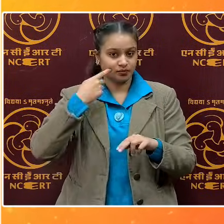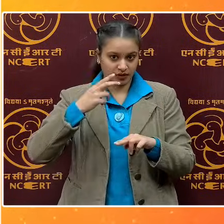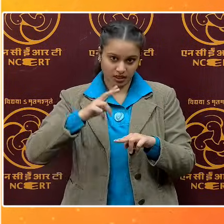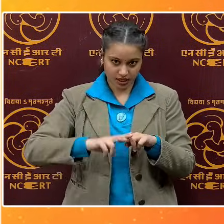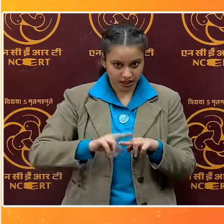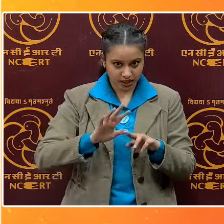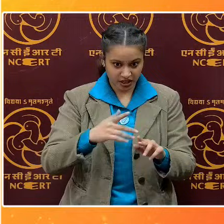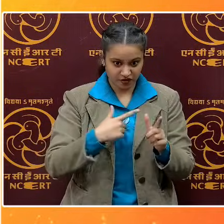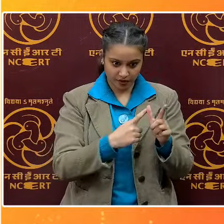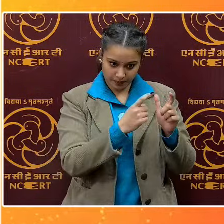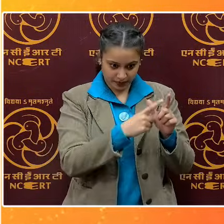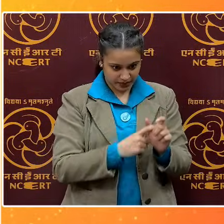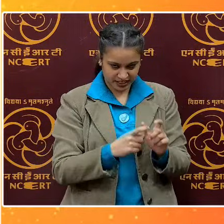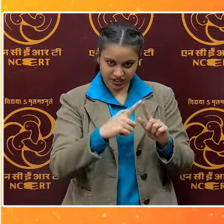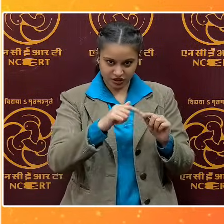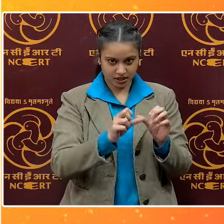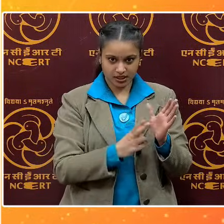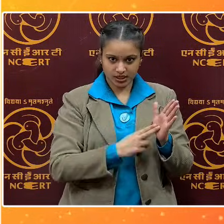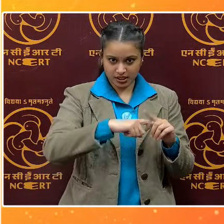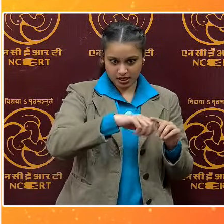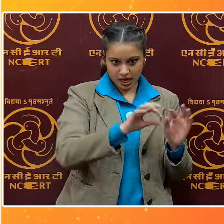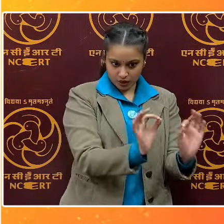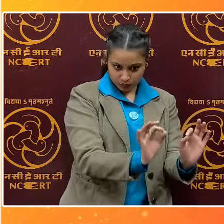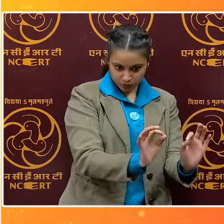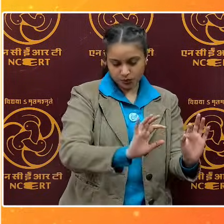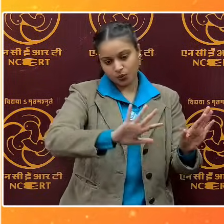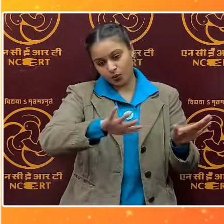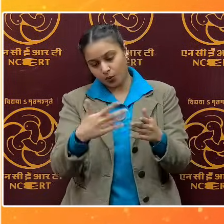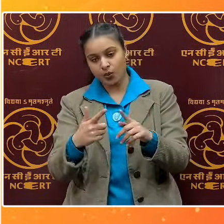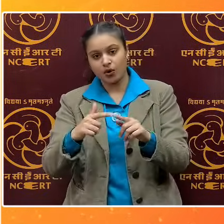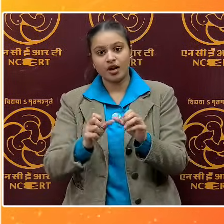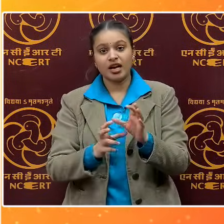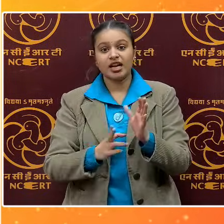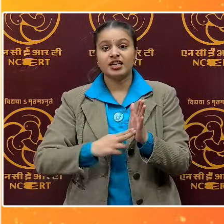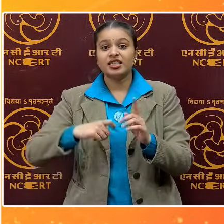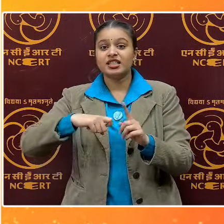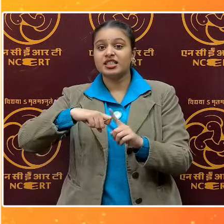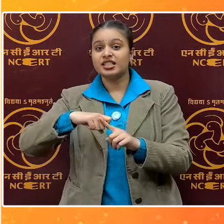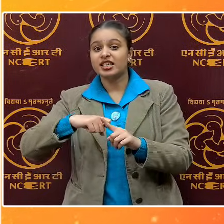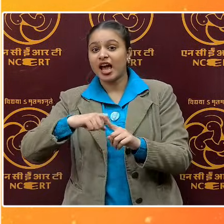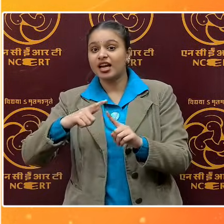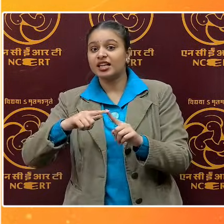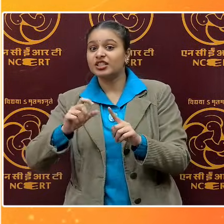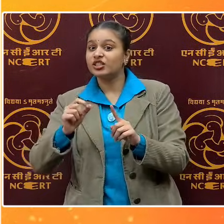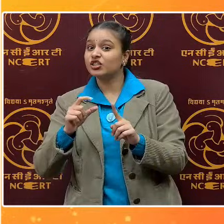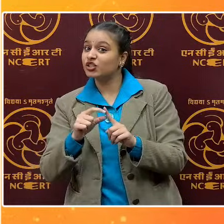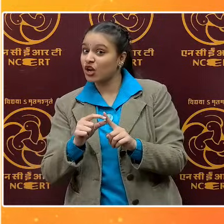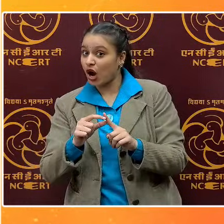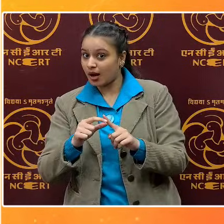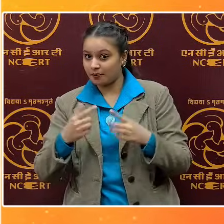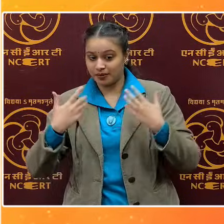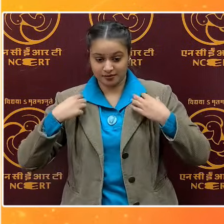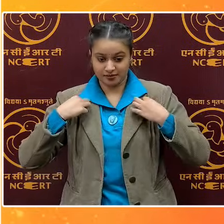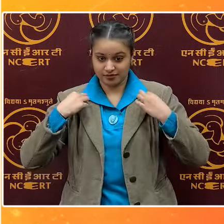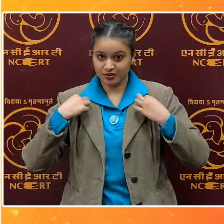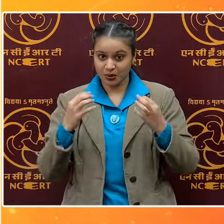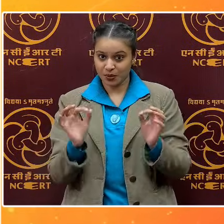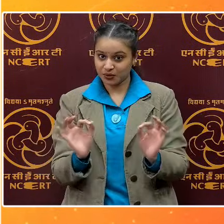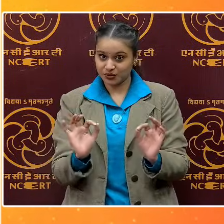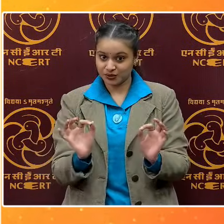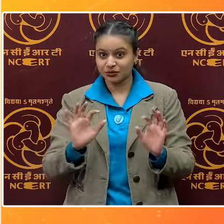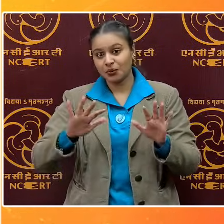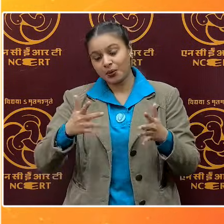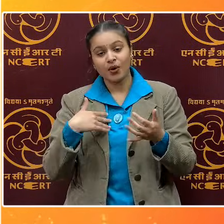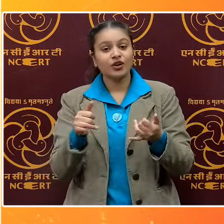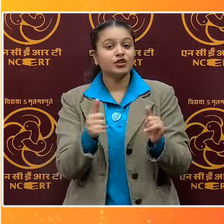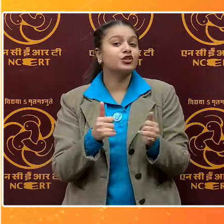about the military tank, if you're not talking about the tank tops, not tank tops, and suddenly there are toy